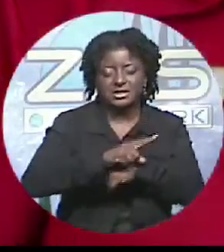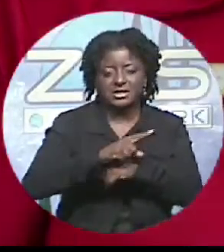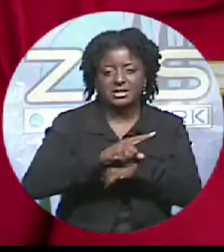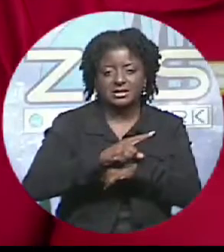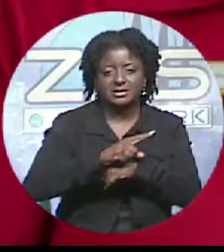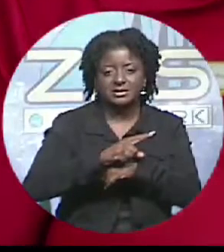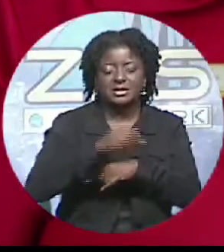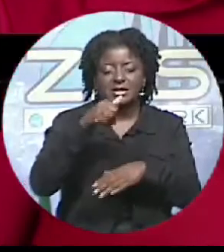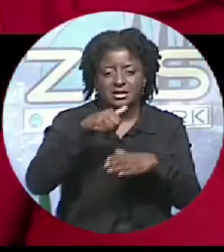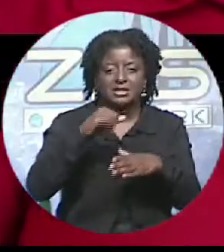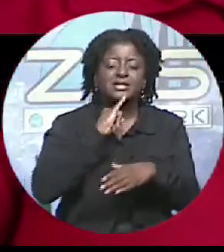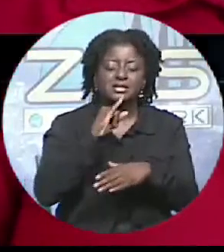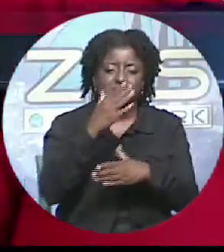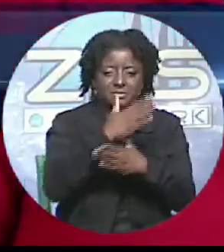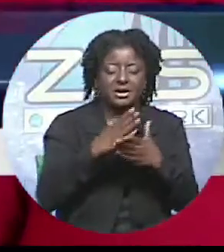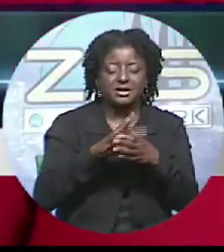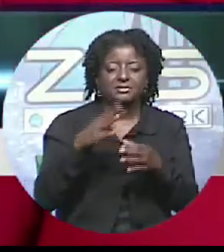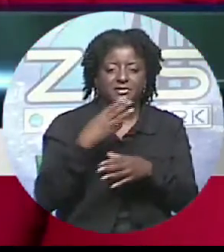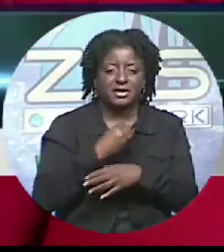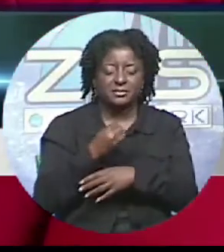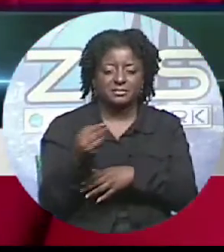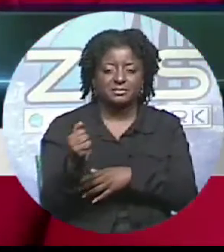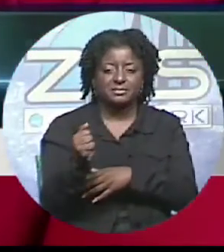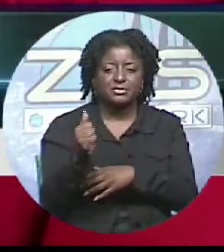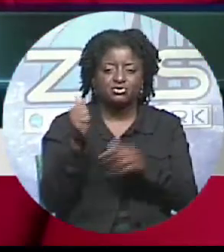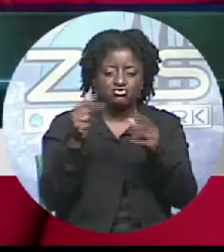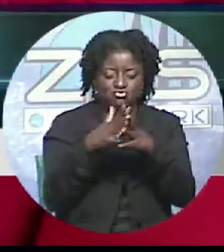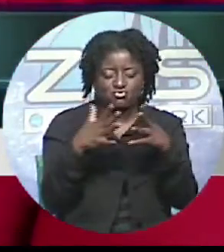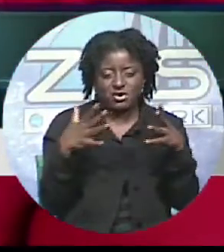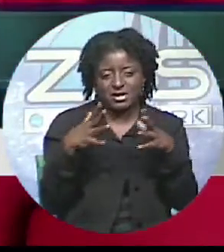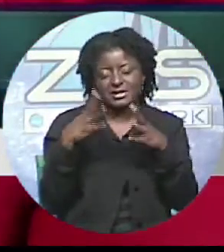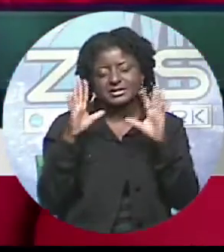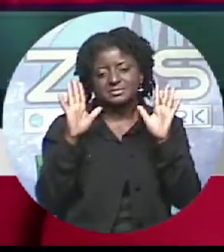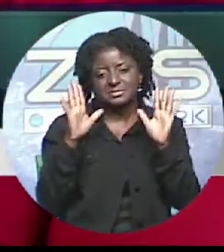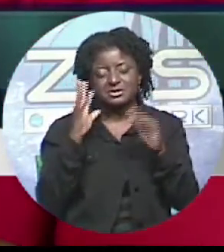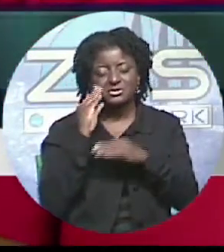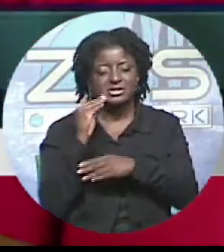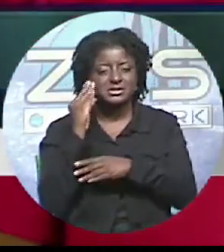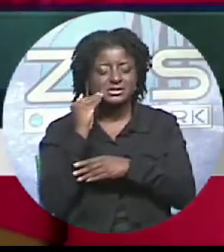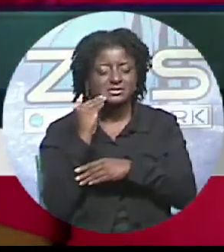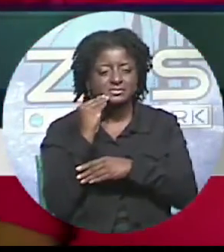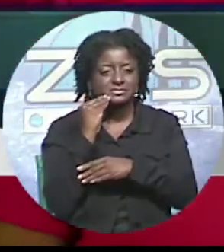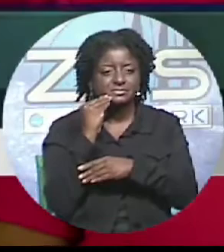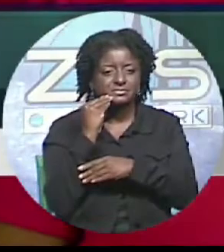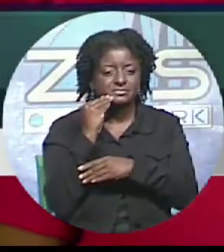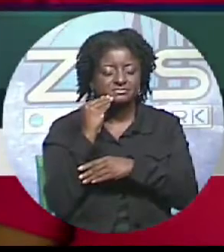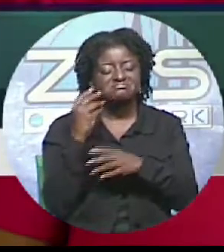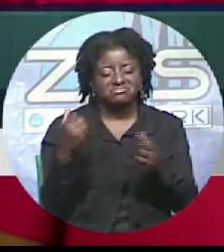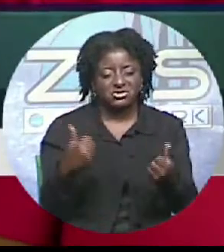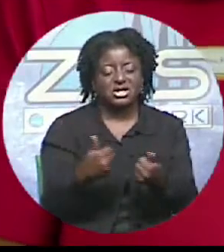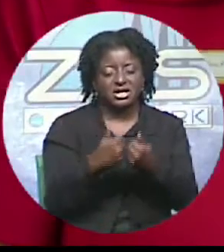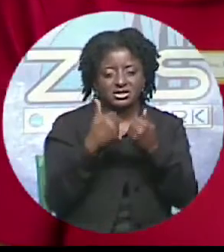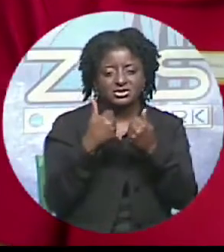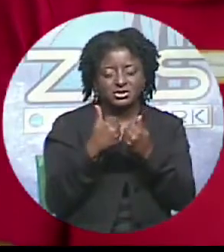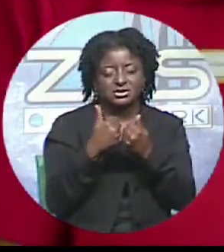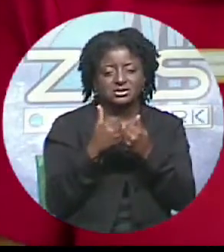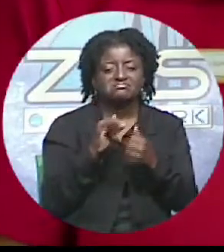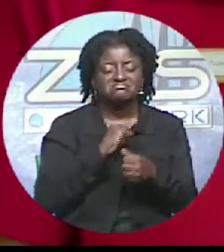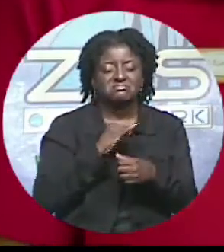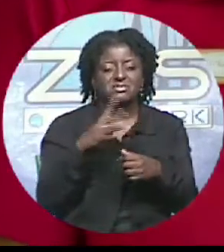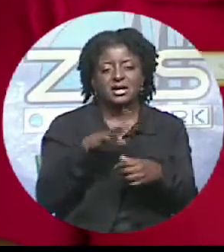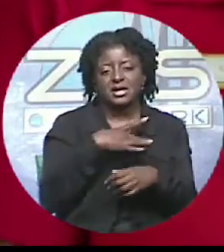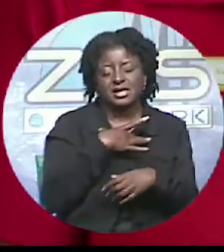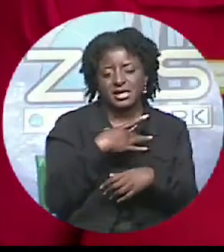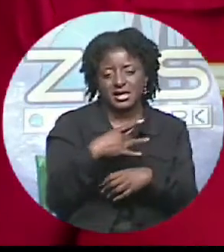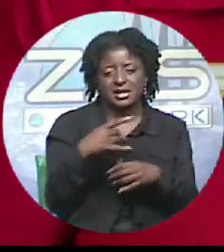great experience, a lot of things that I've learned, a lot of challenges, which brings out the better part of me, because I like a challenge. I don't like to